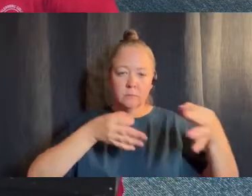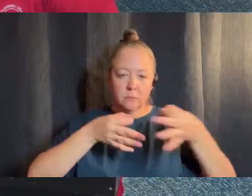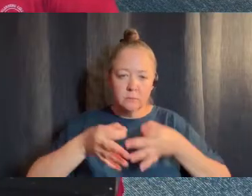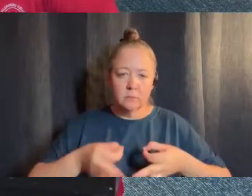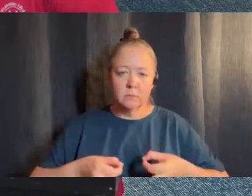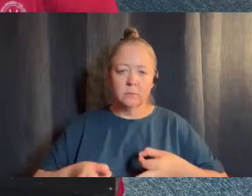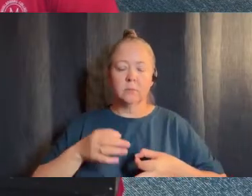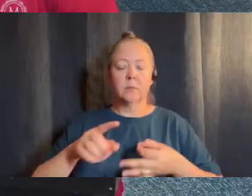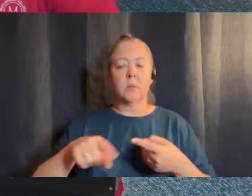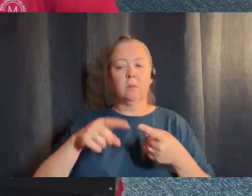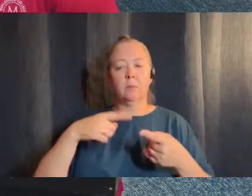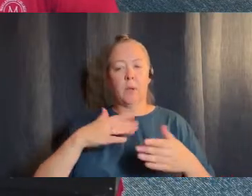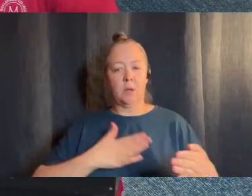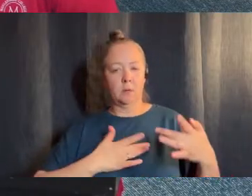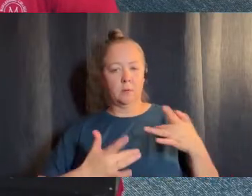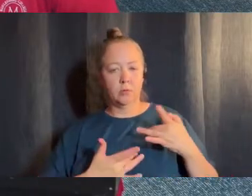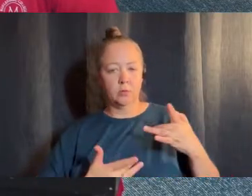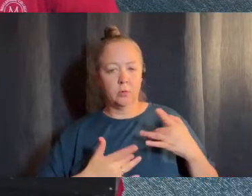that occurred.